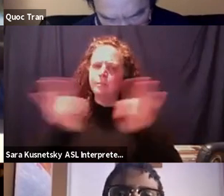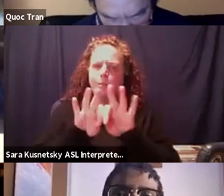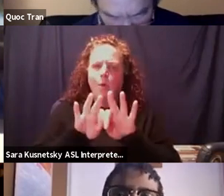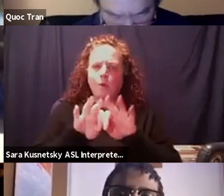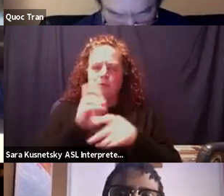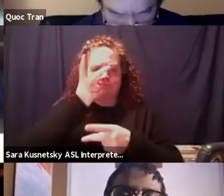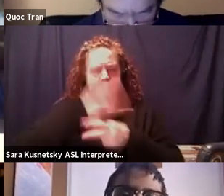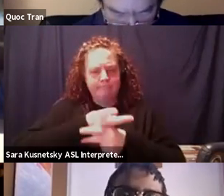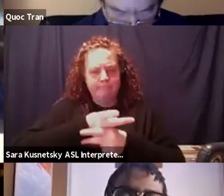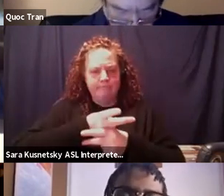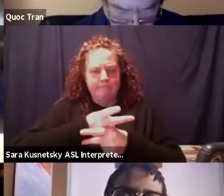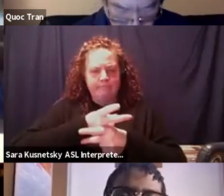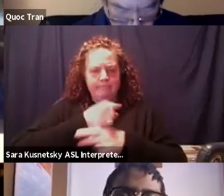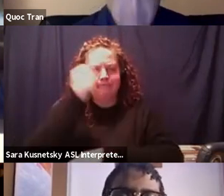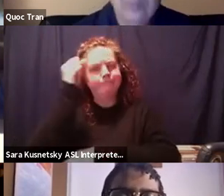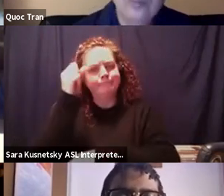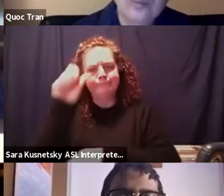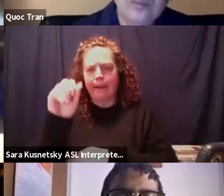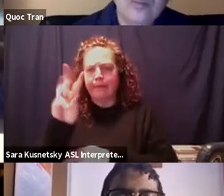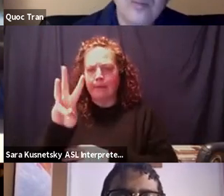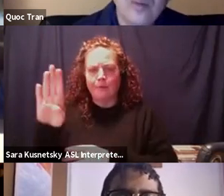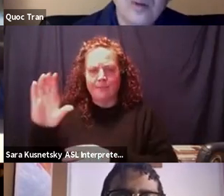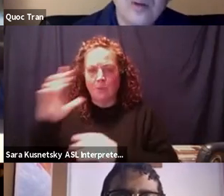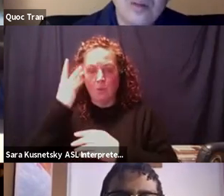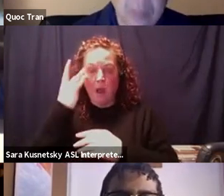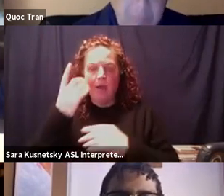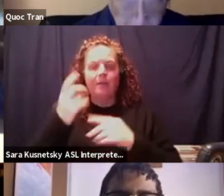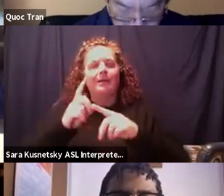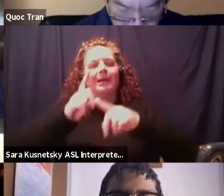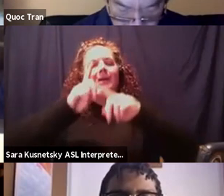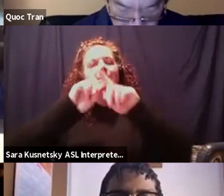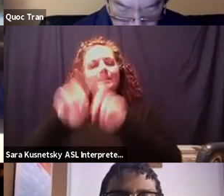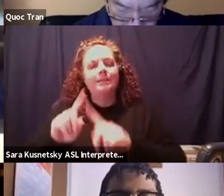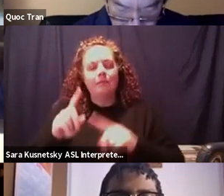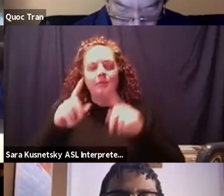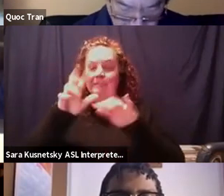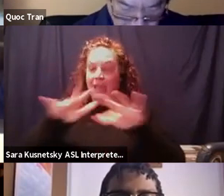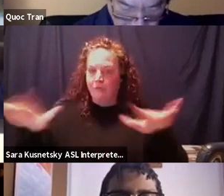AWC because it allows for different people to be represented and go forward.